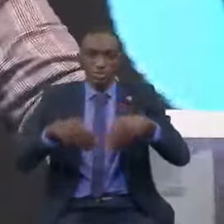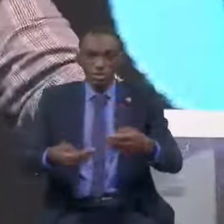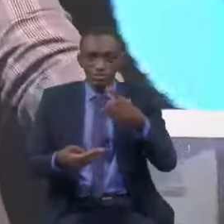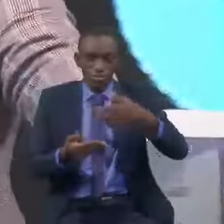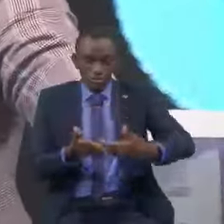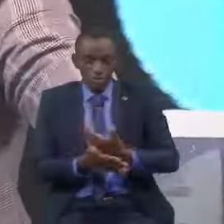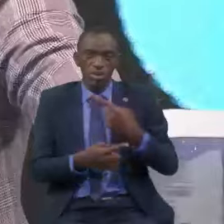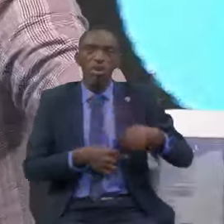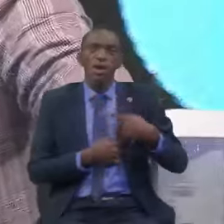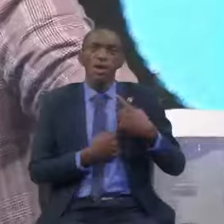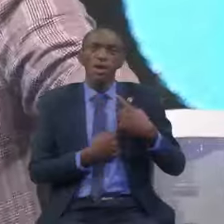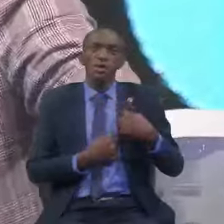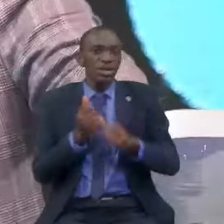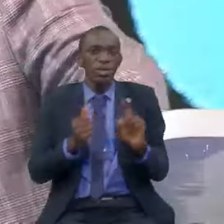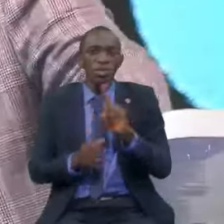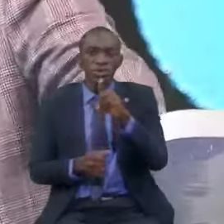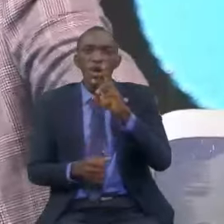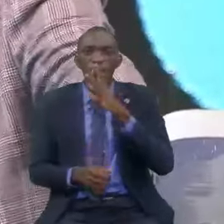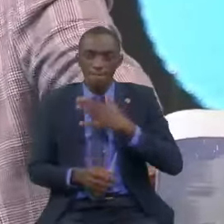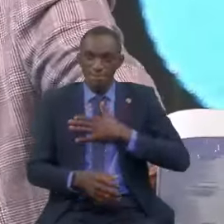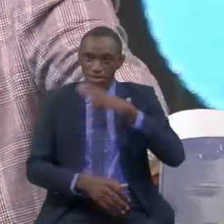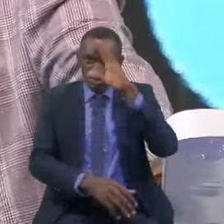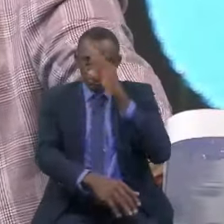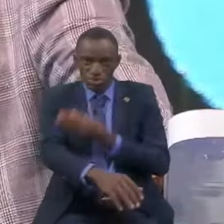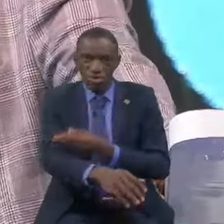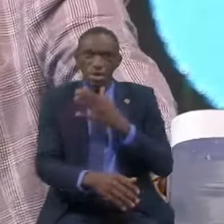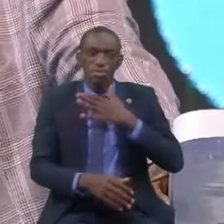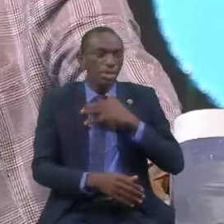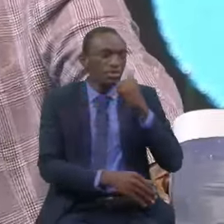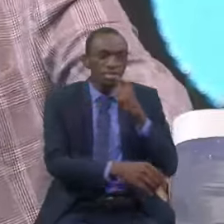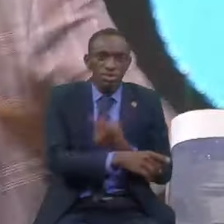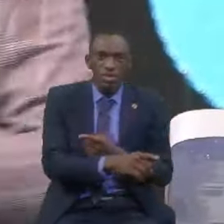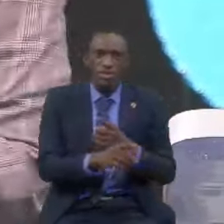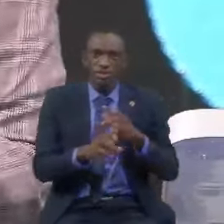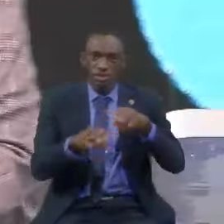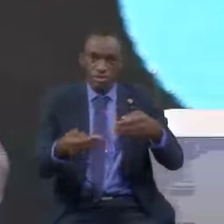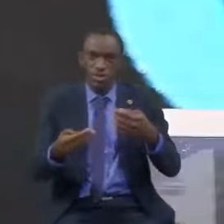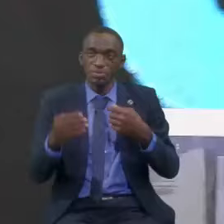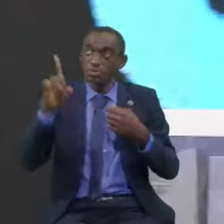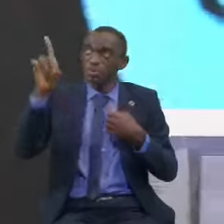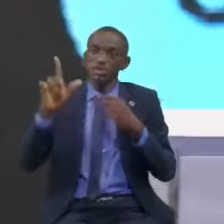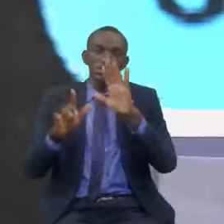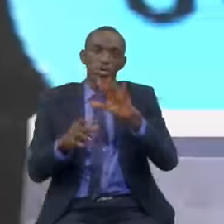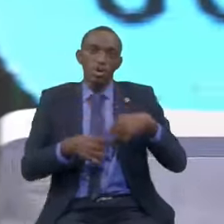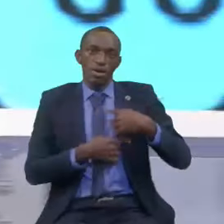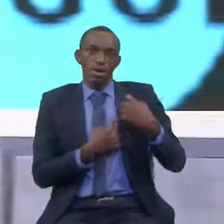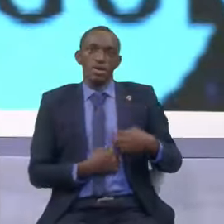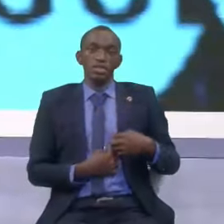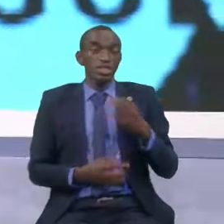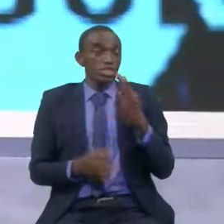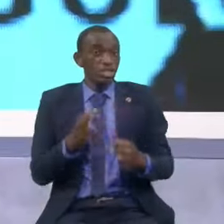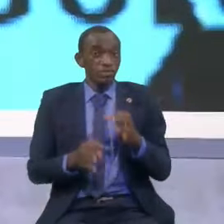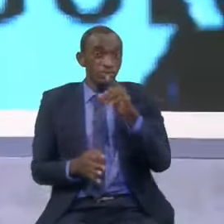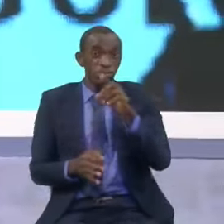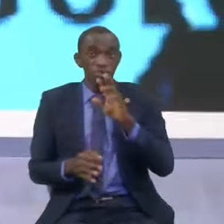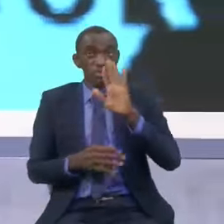my son, my daughter, give me your heart. Raise up that hand. If you are raising up your hand here at